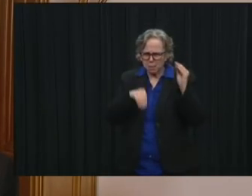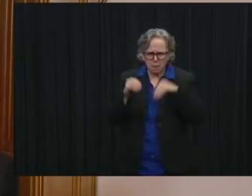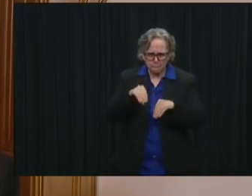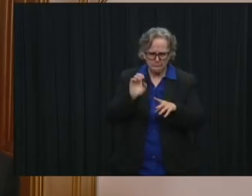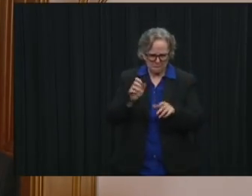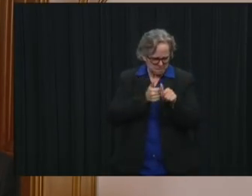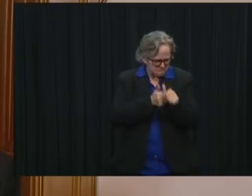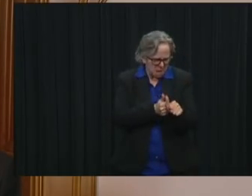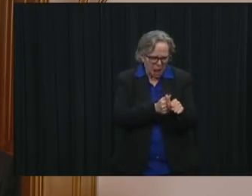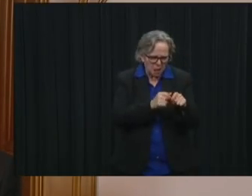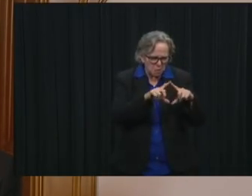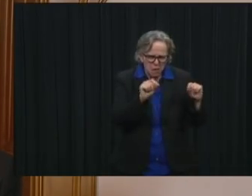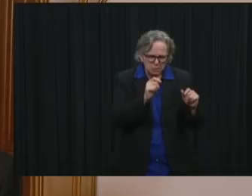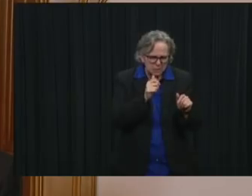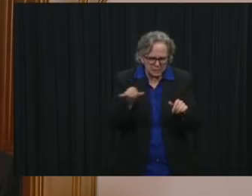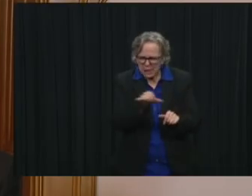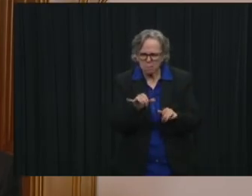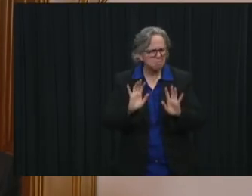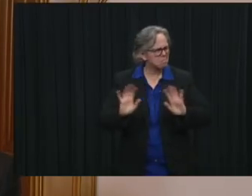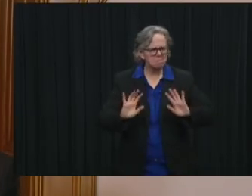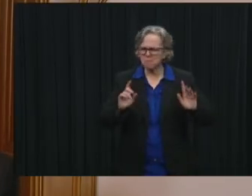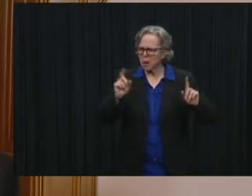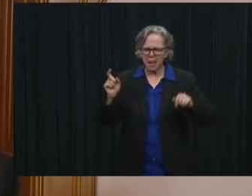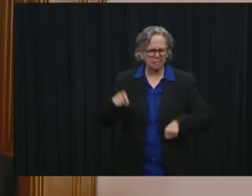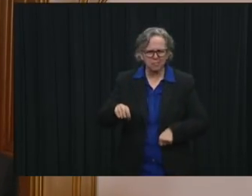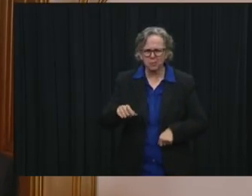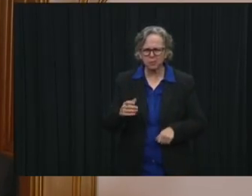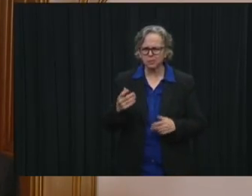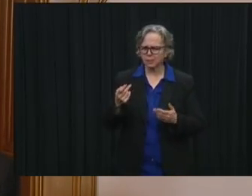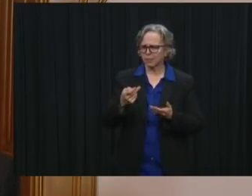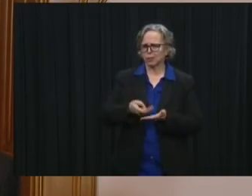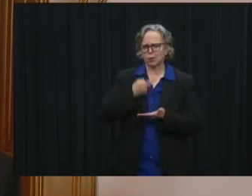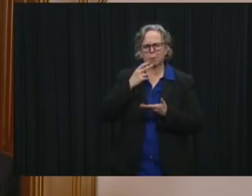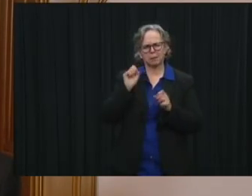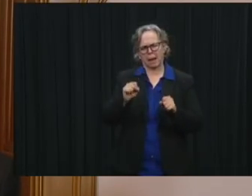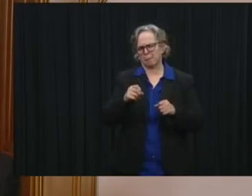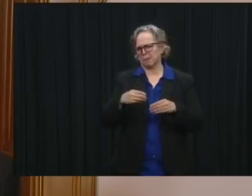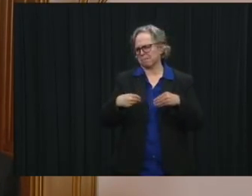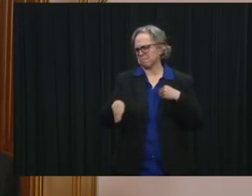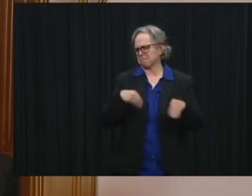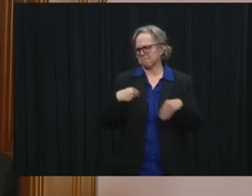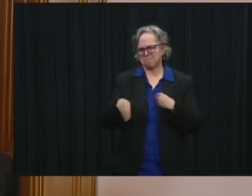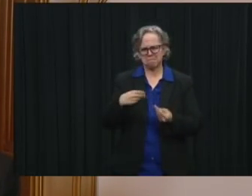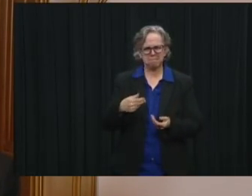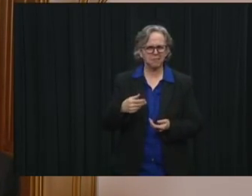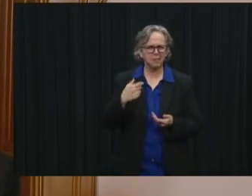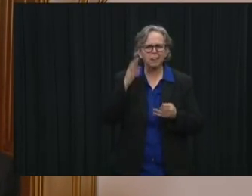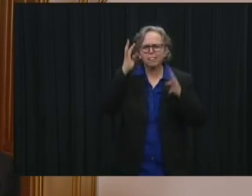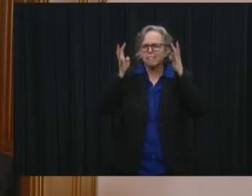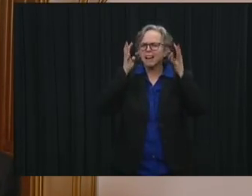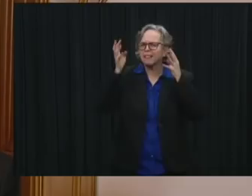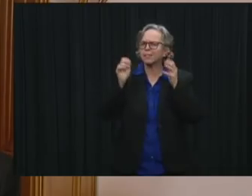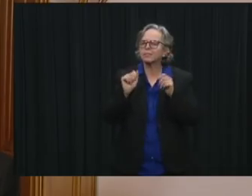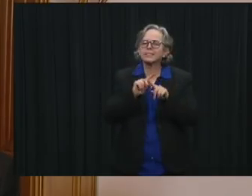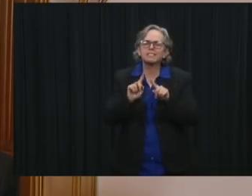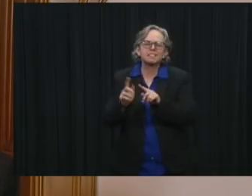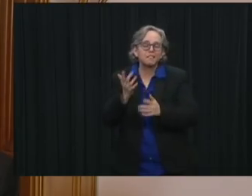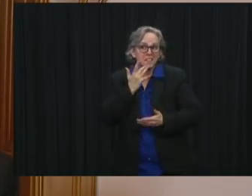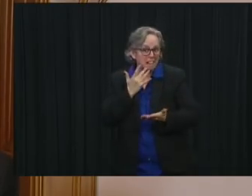especially if it's something like a soup. So use what you have and kind of come up with new flavors.